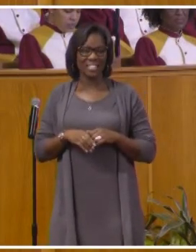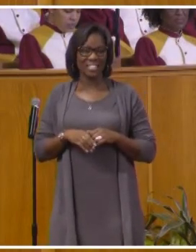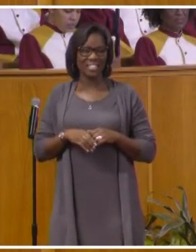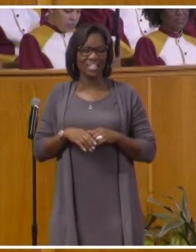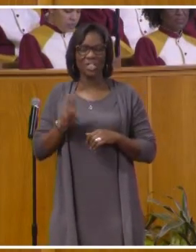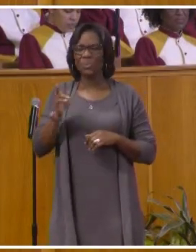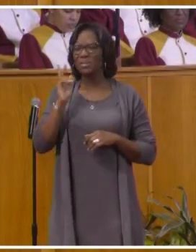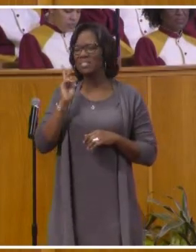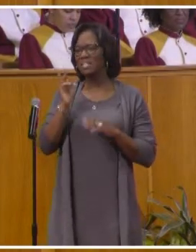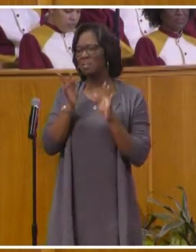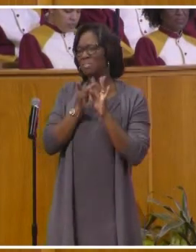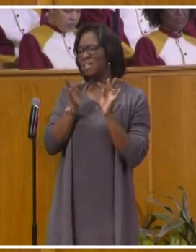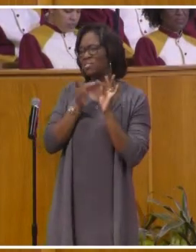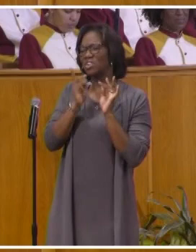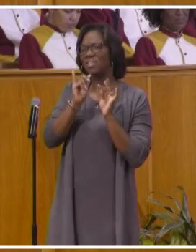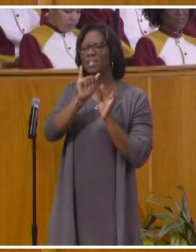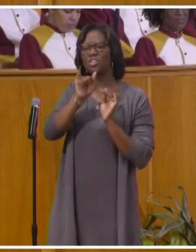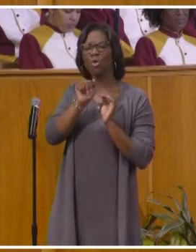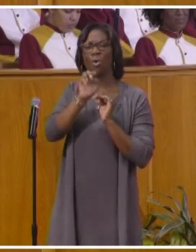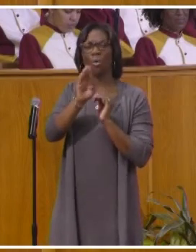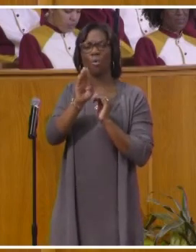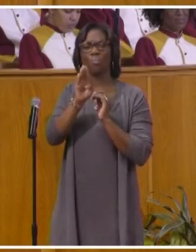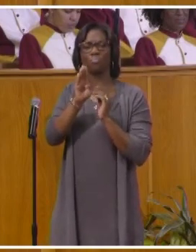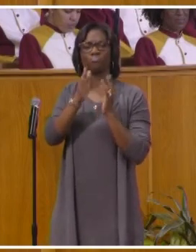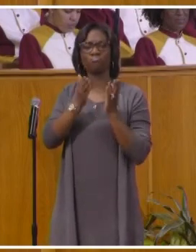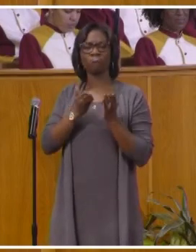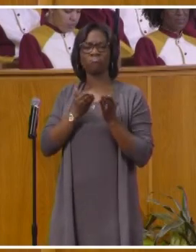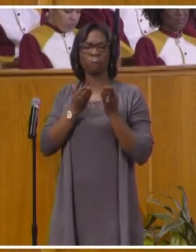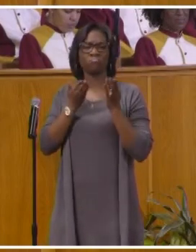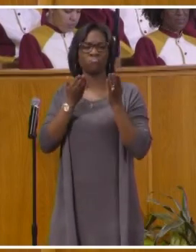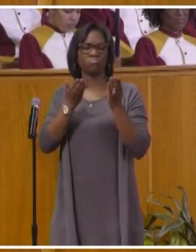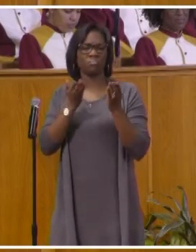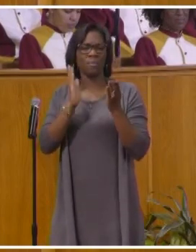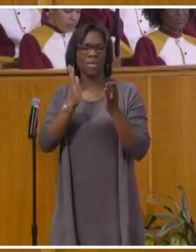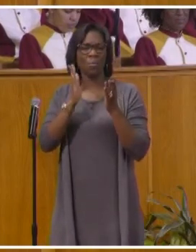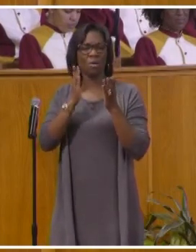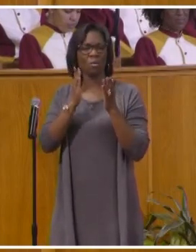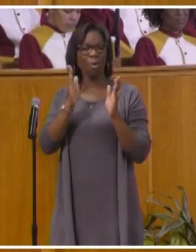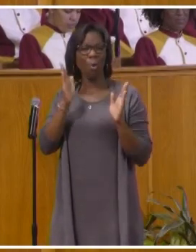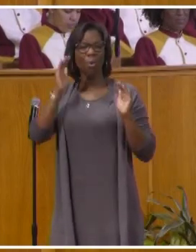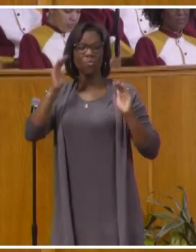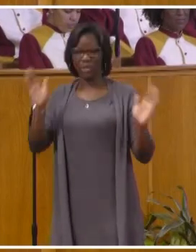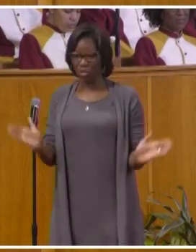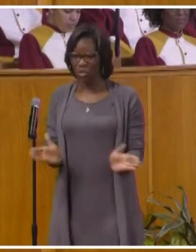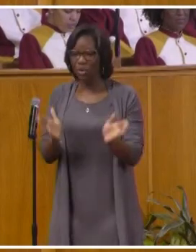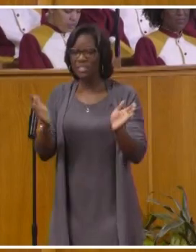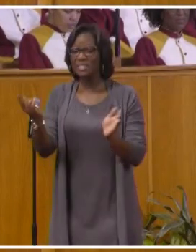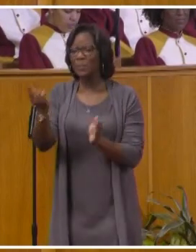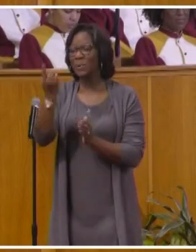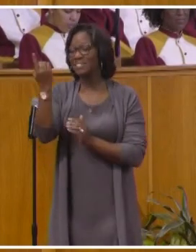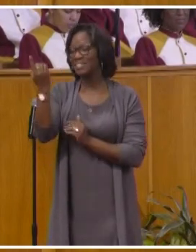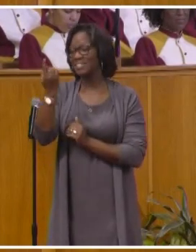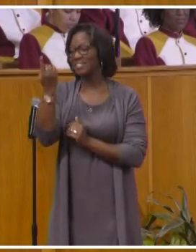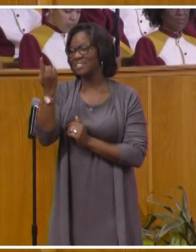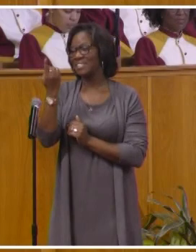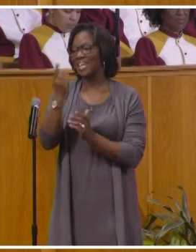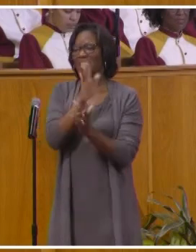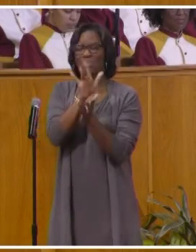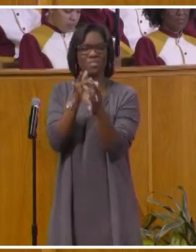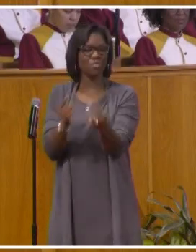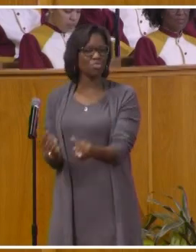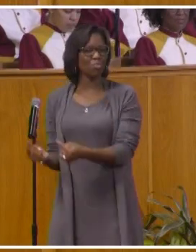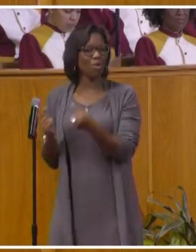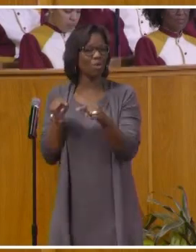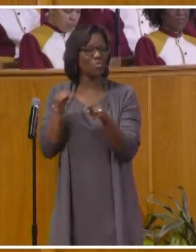there is a word that Job lifts up that will prayerfully encourage someone in the midst of a struggle